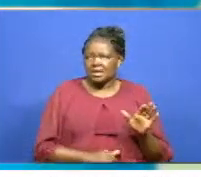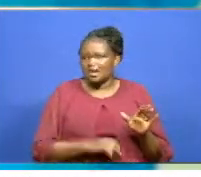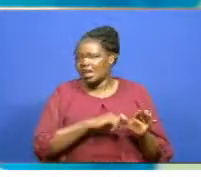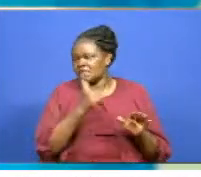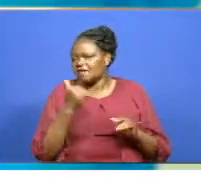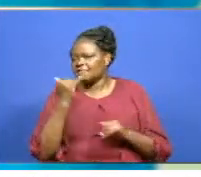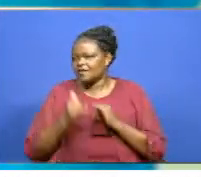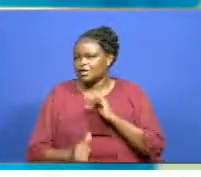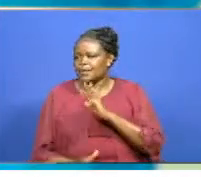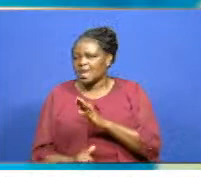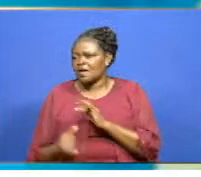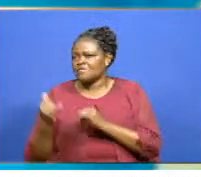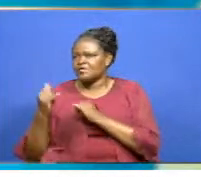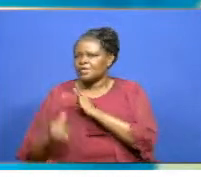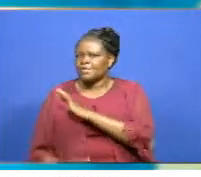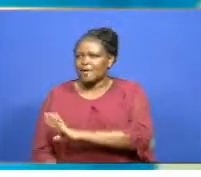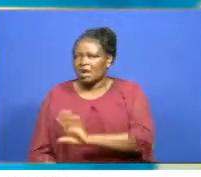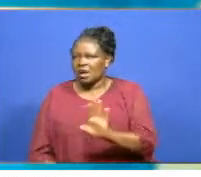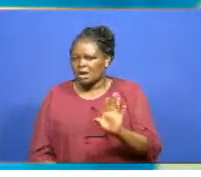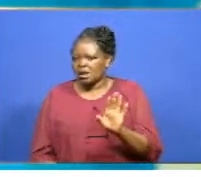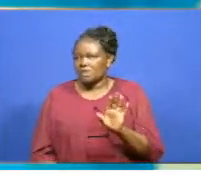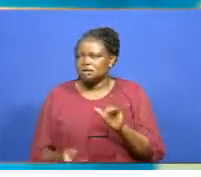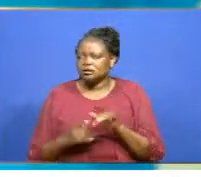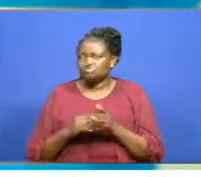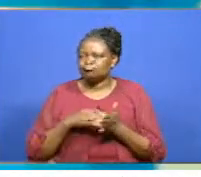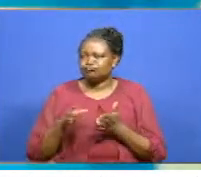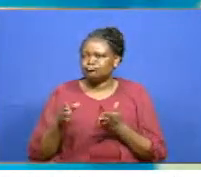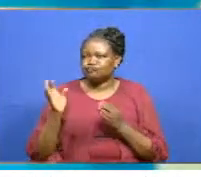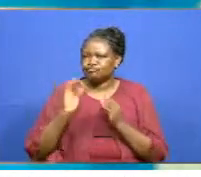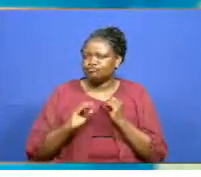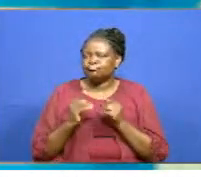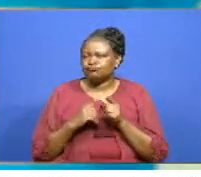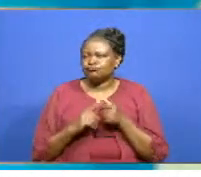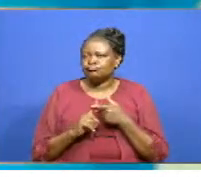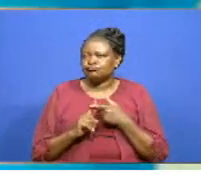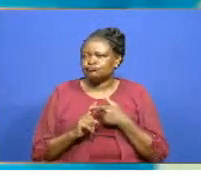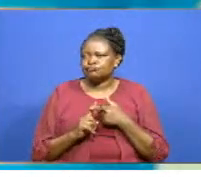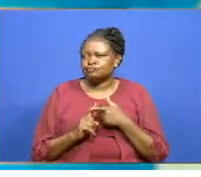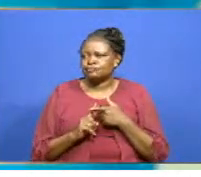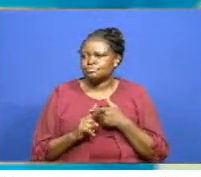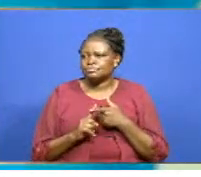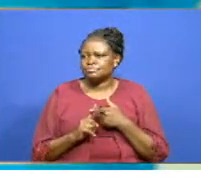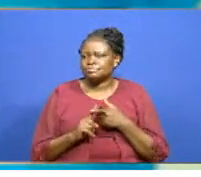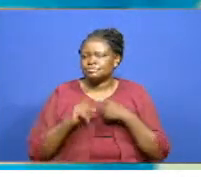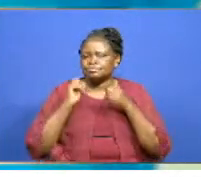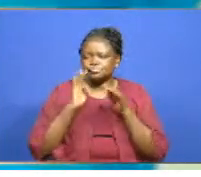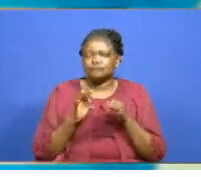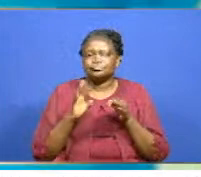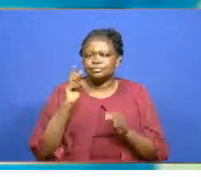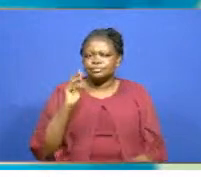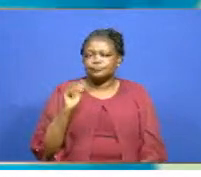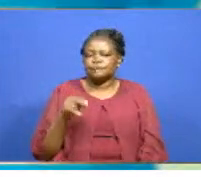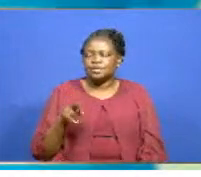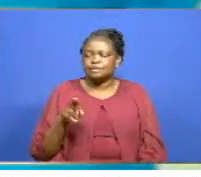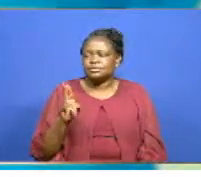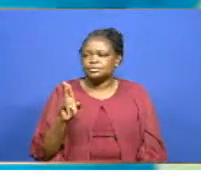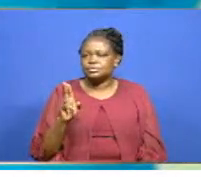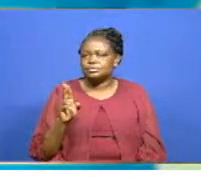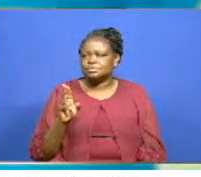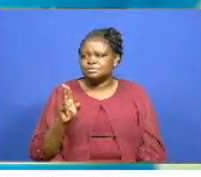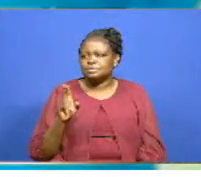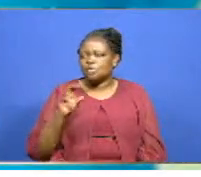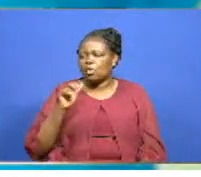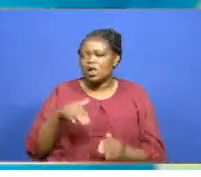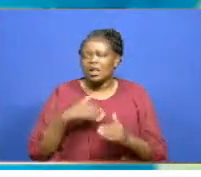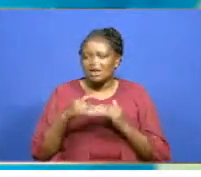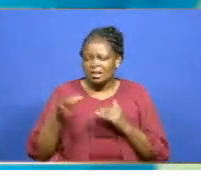na wao wata transmit your elections, and then kama ni Matungu na maeneo